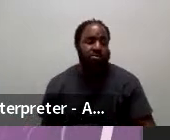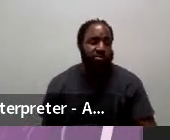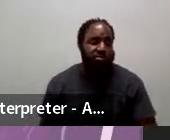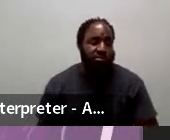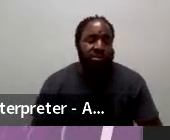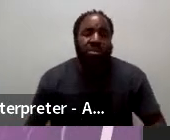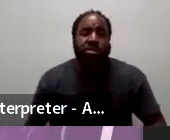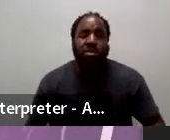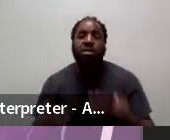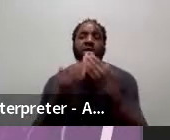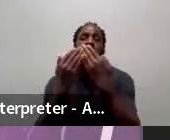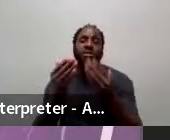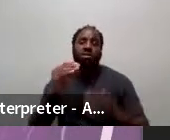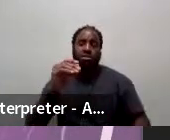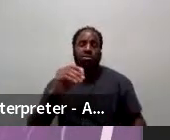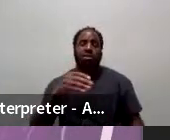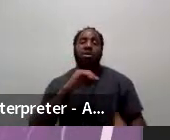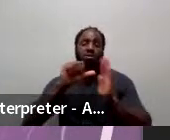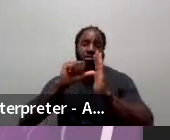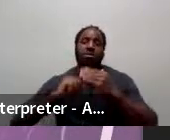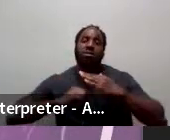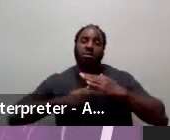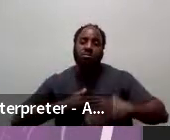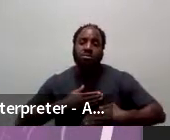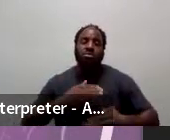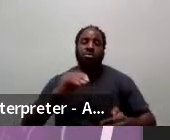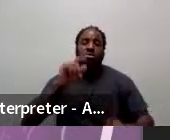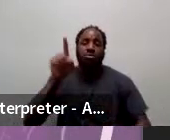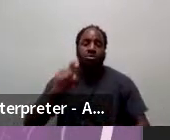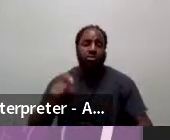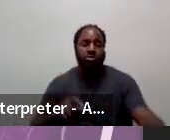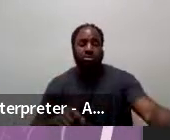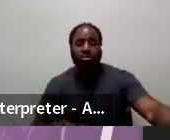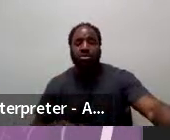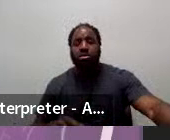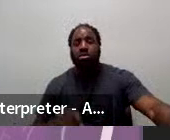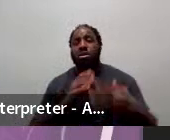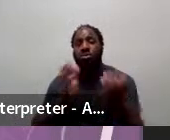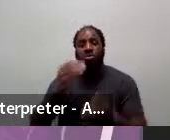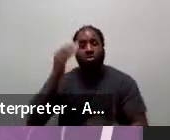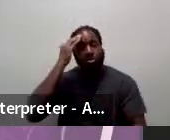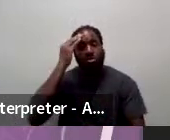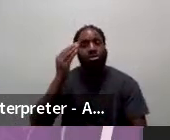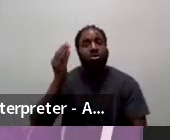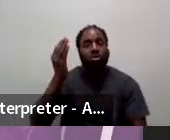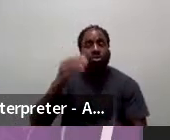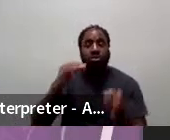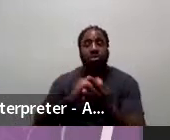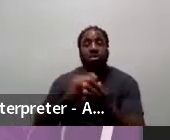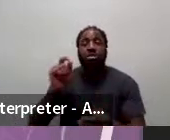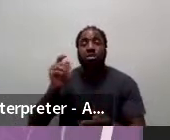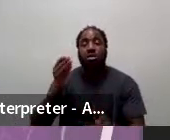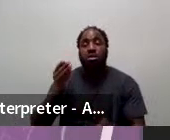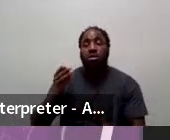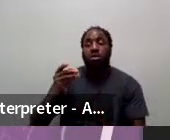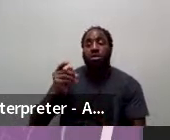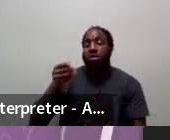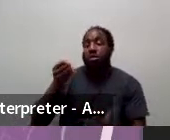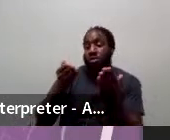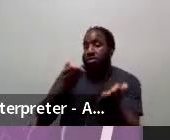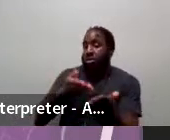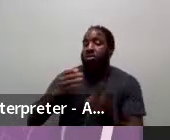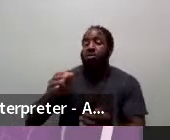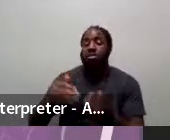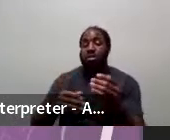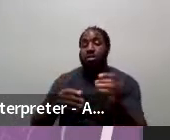Thank you, Luke. I appreciate the question. I just want to acknowledge, I know there was an exchange that you had begun in our Bronx